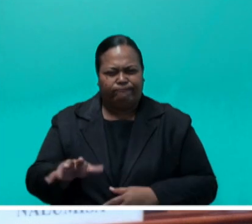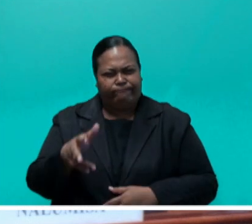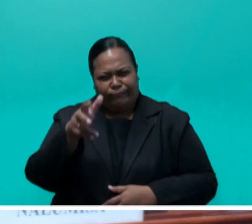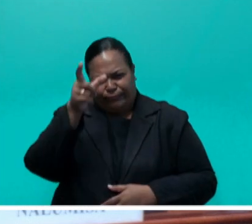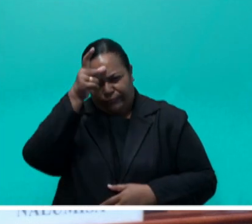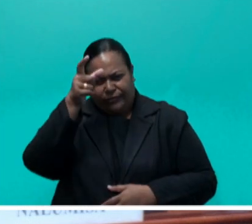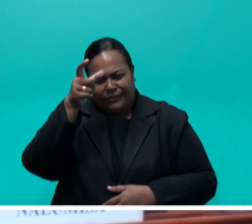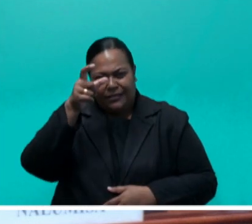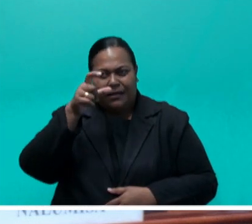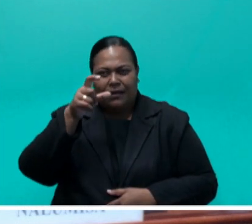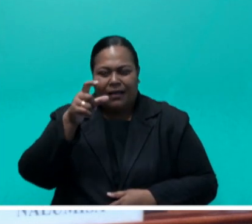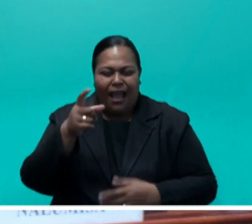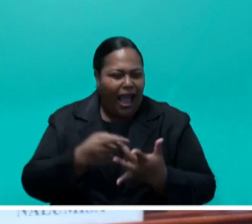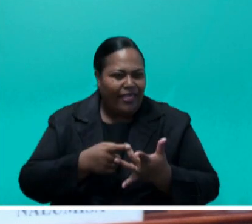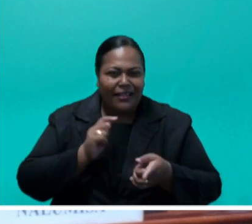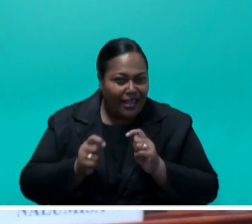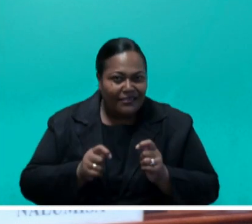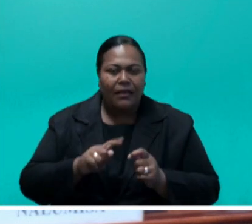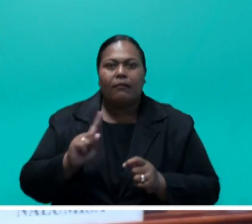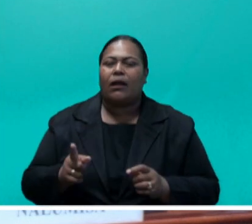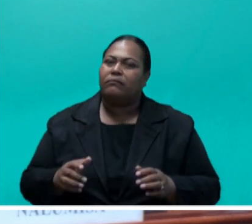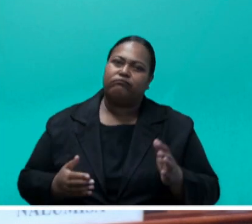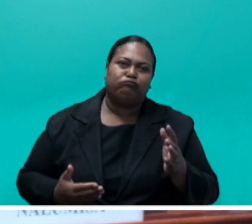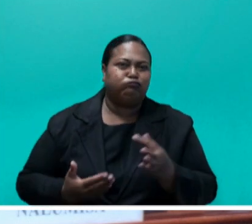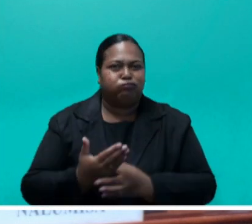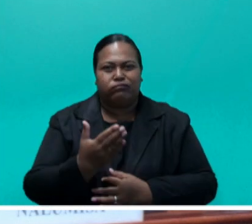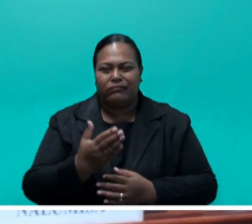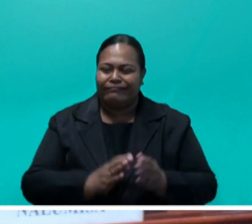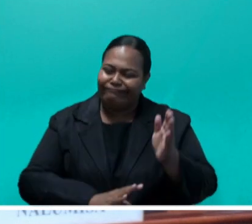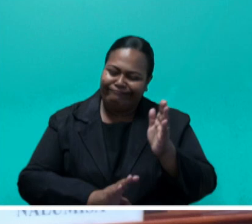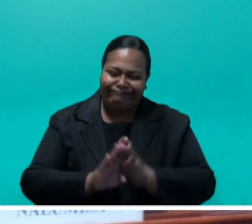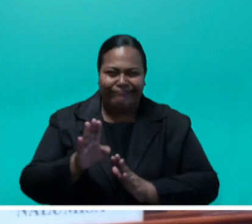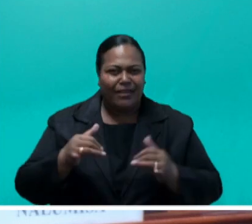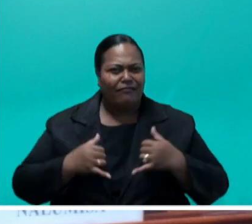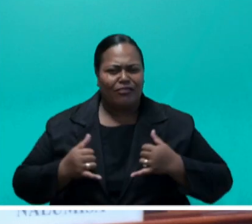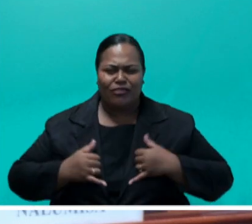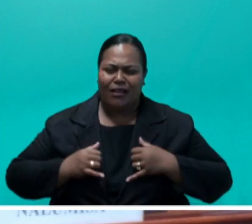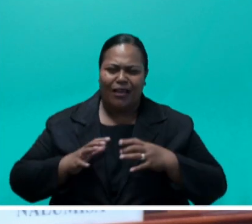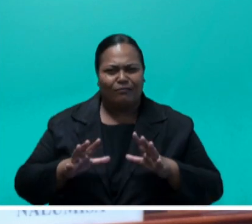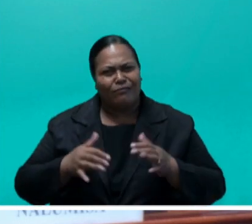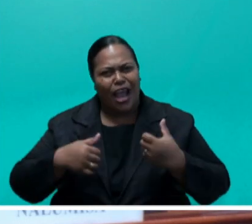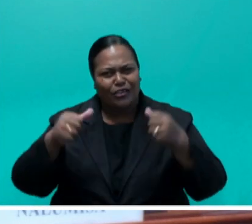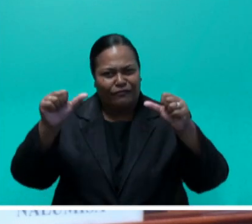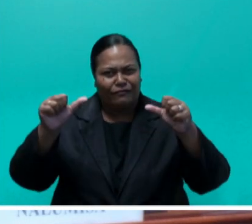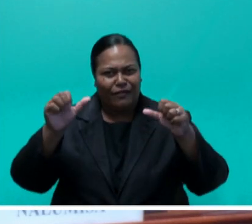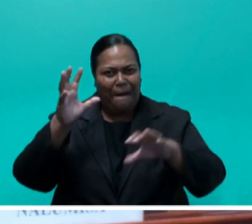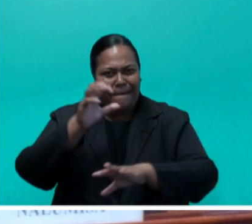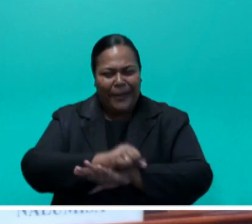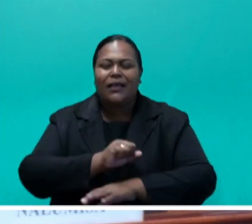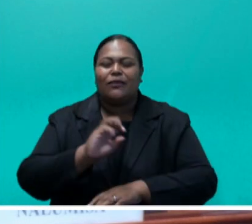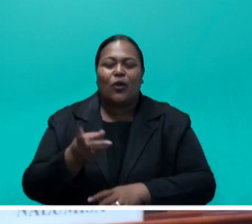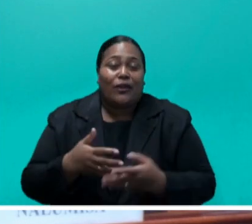of adventure with courage and determination. On implementation, Honourable Speaker,